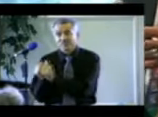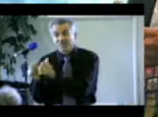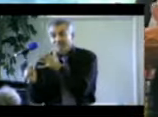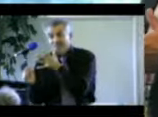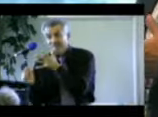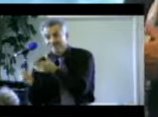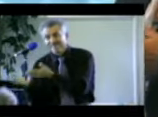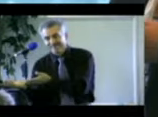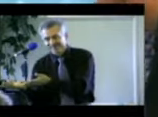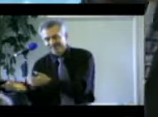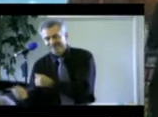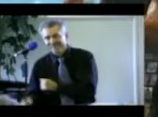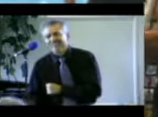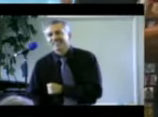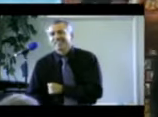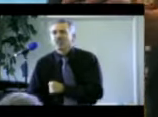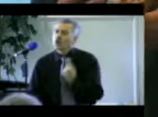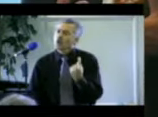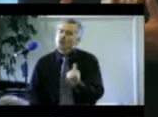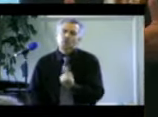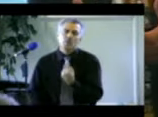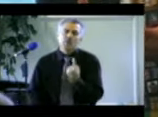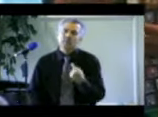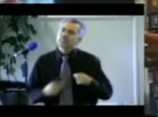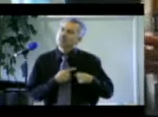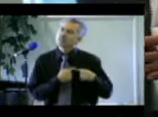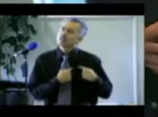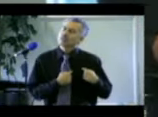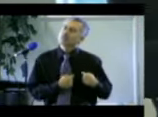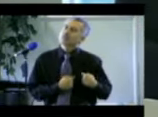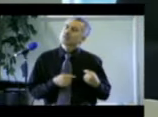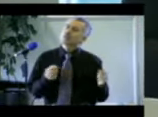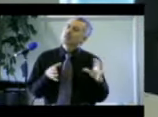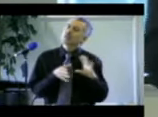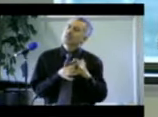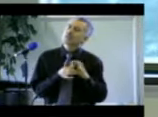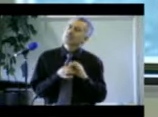he is always in his heart with his people.